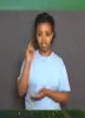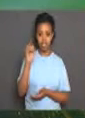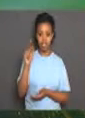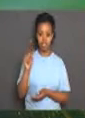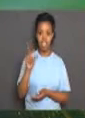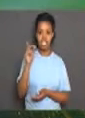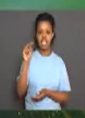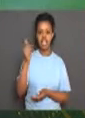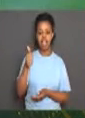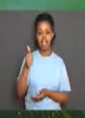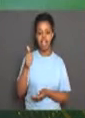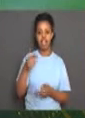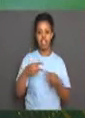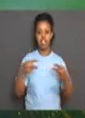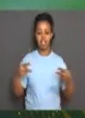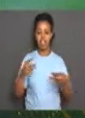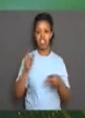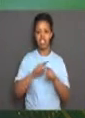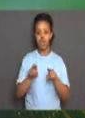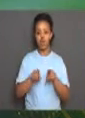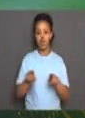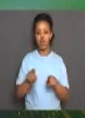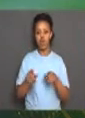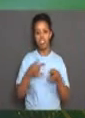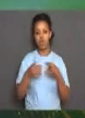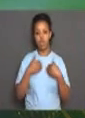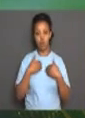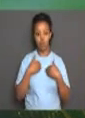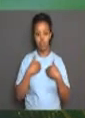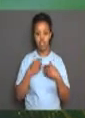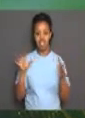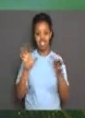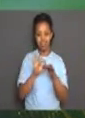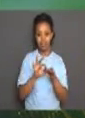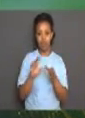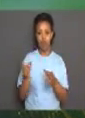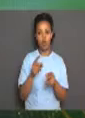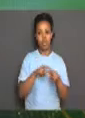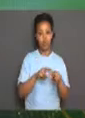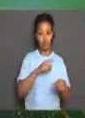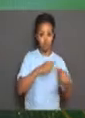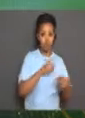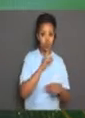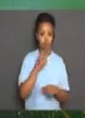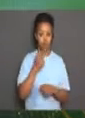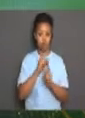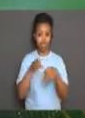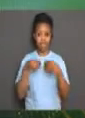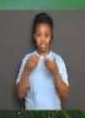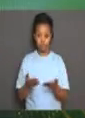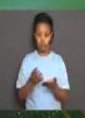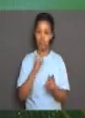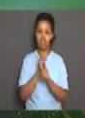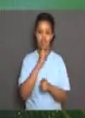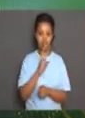DNA strands from different species bind together, then you are right. The better